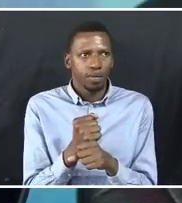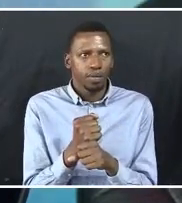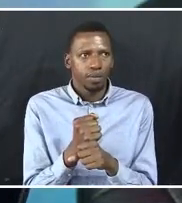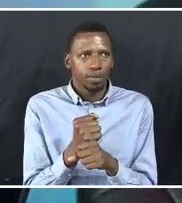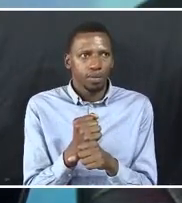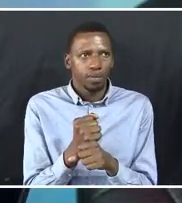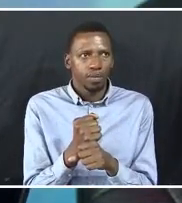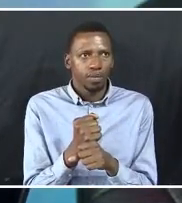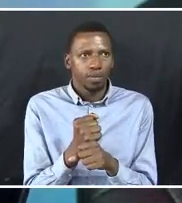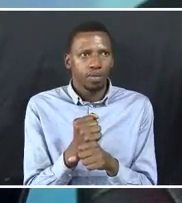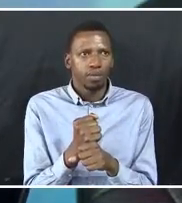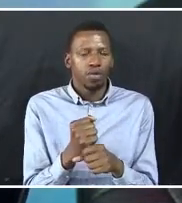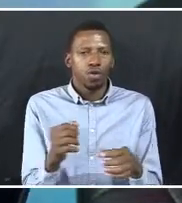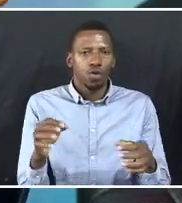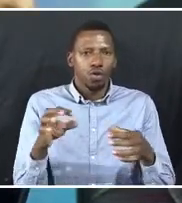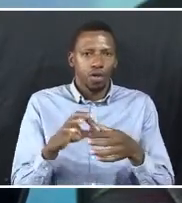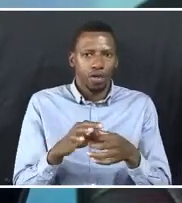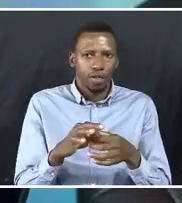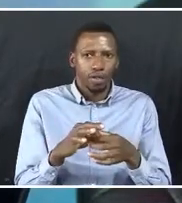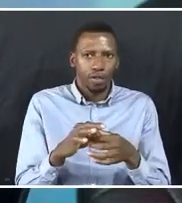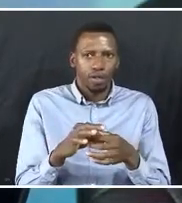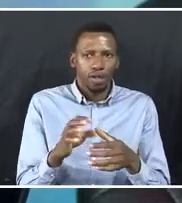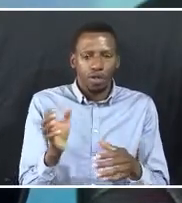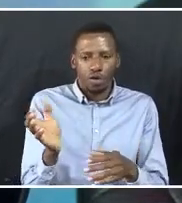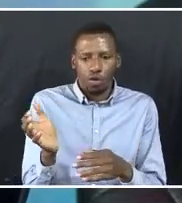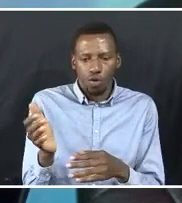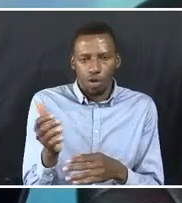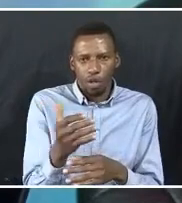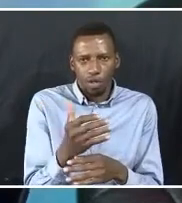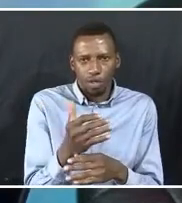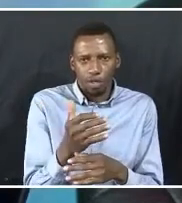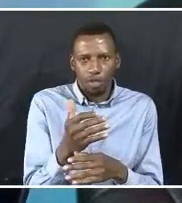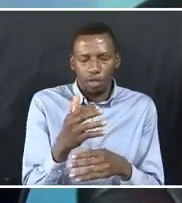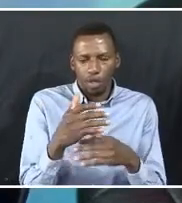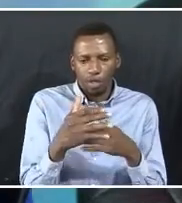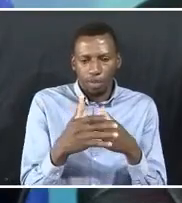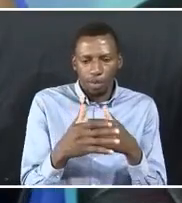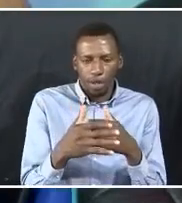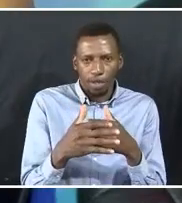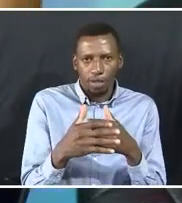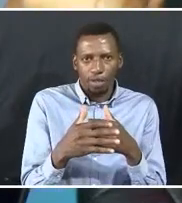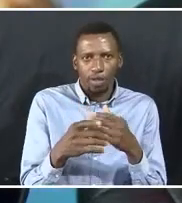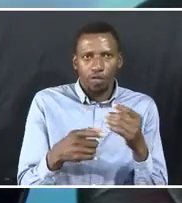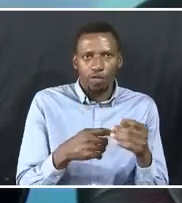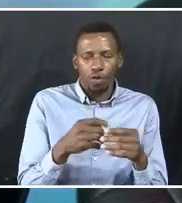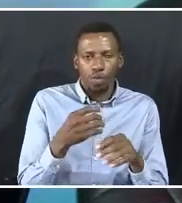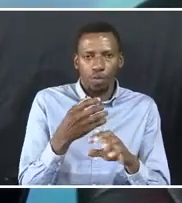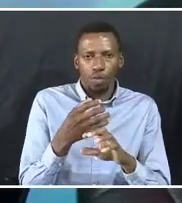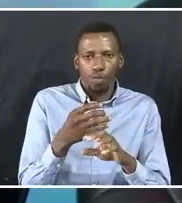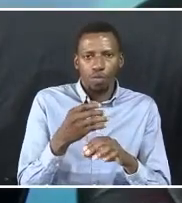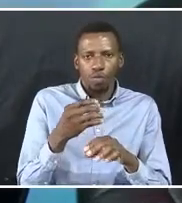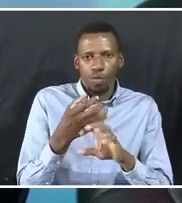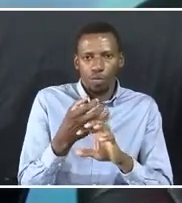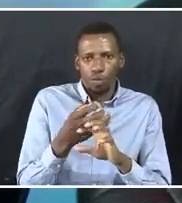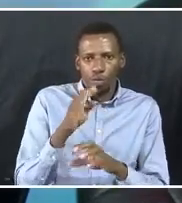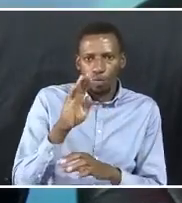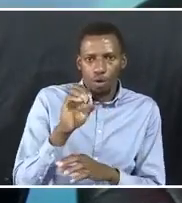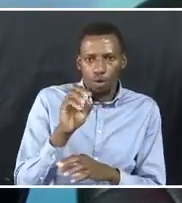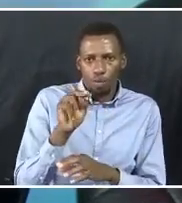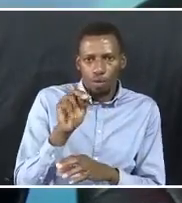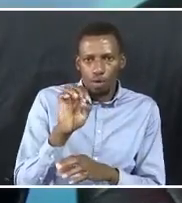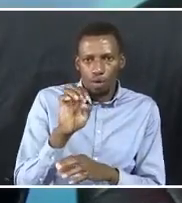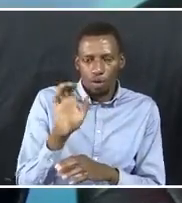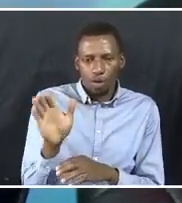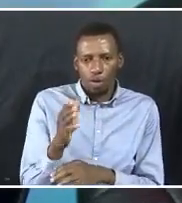machine and they're able to collect blood, collect the bone marrow from the blood, and the blood flows back to the